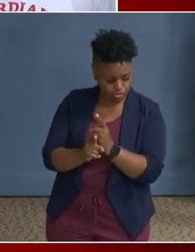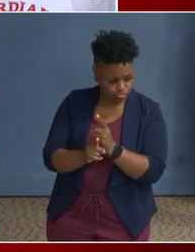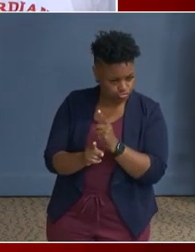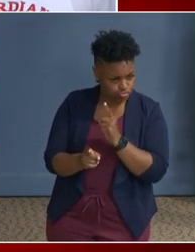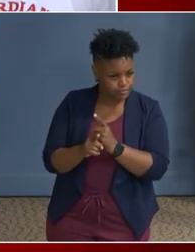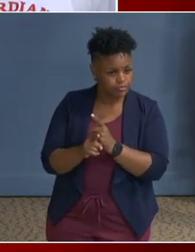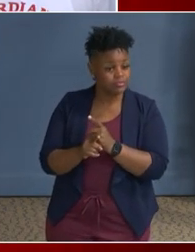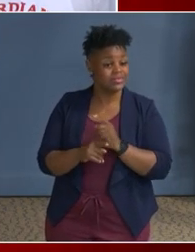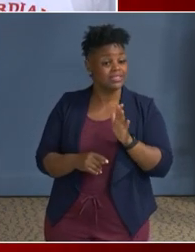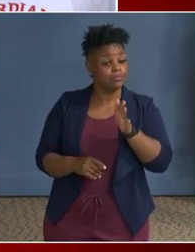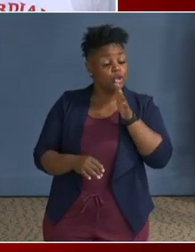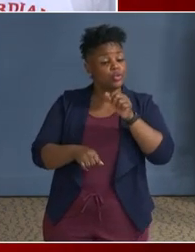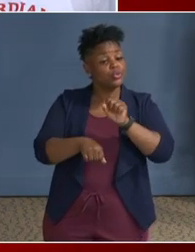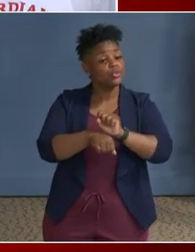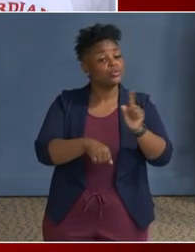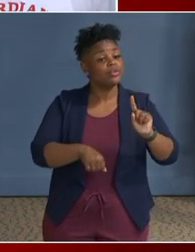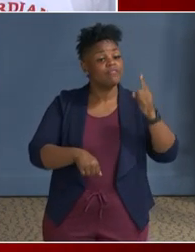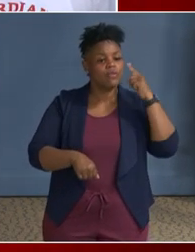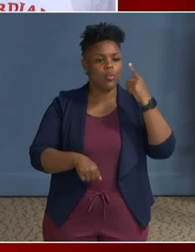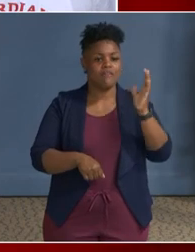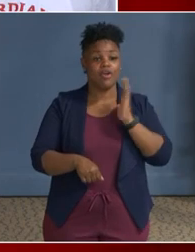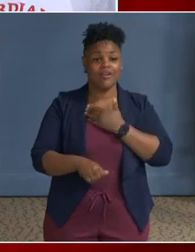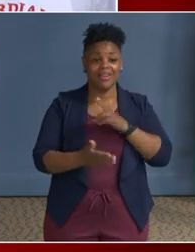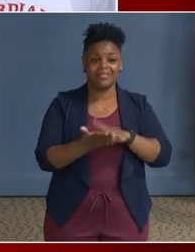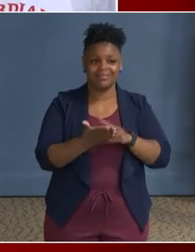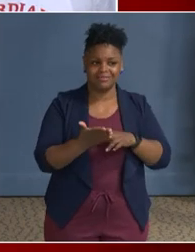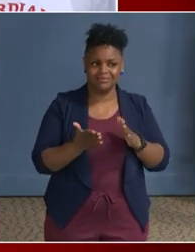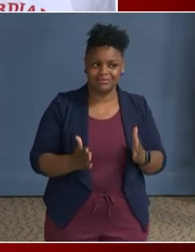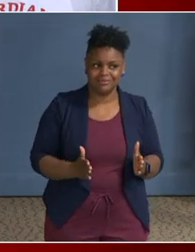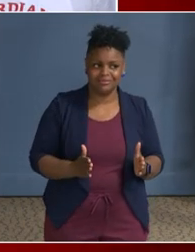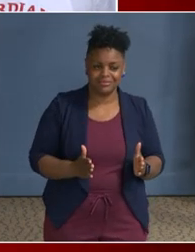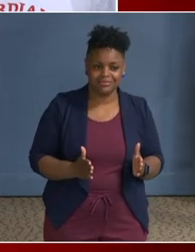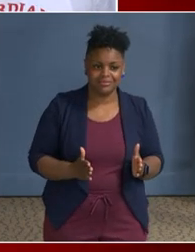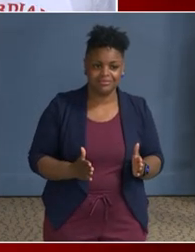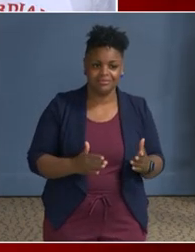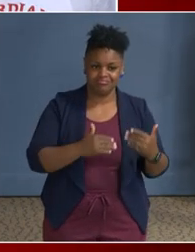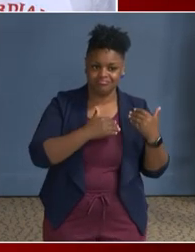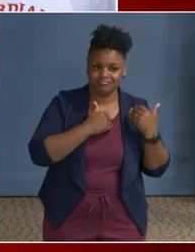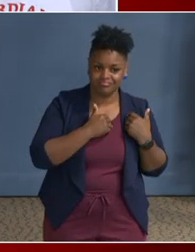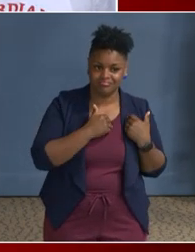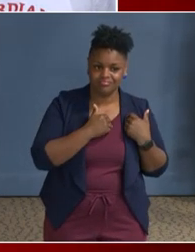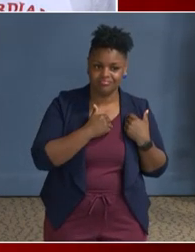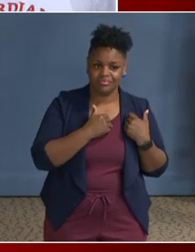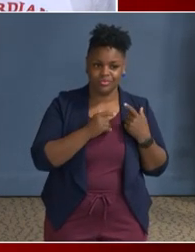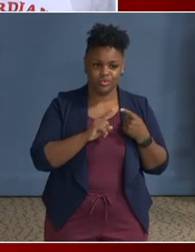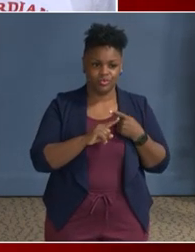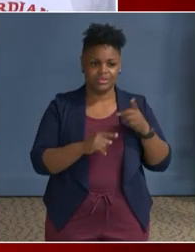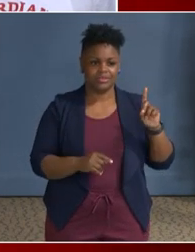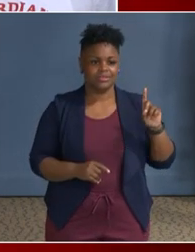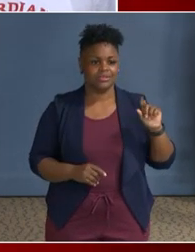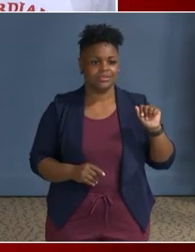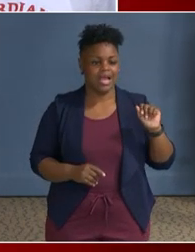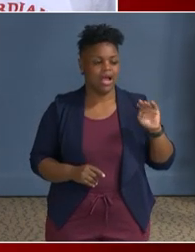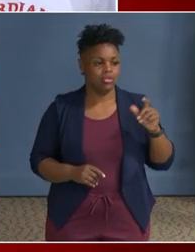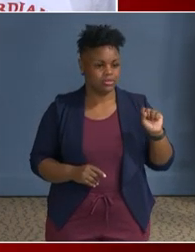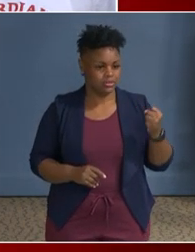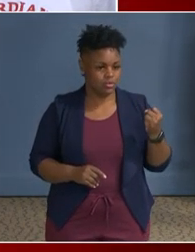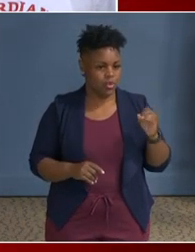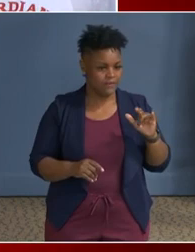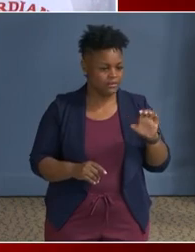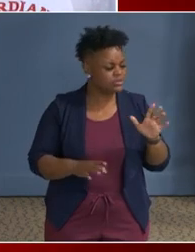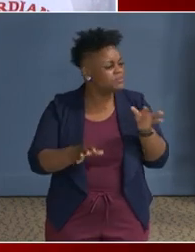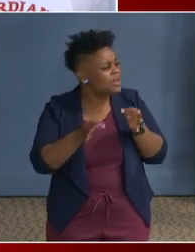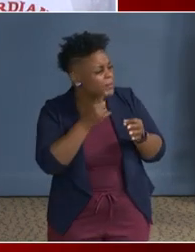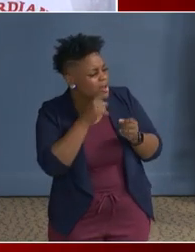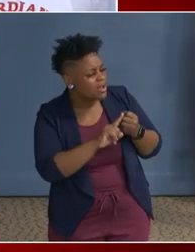our contractors that is contracted through Dale's office. Could you tell us something